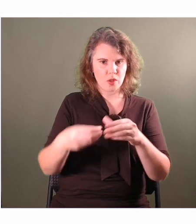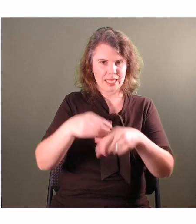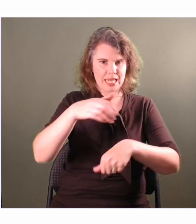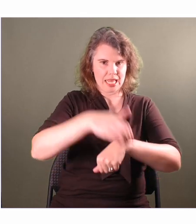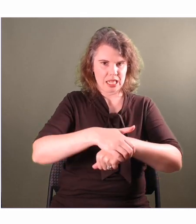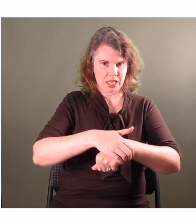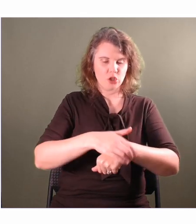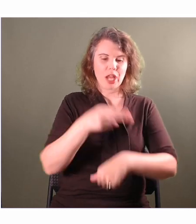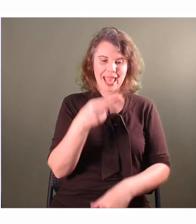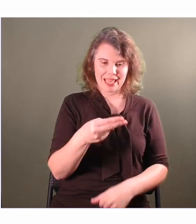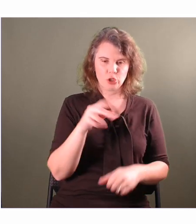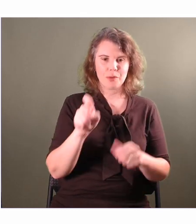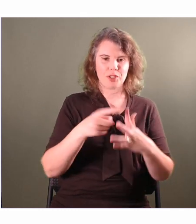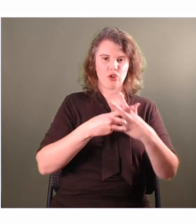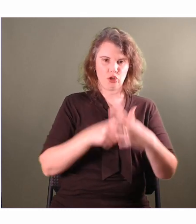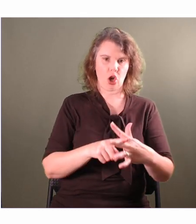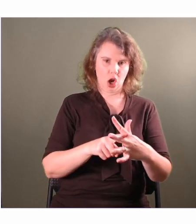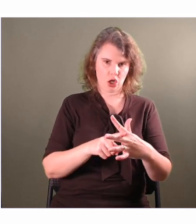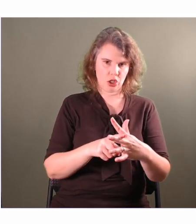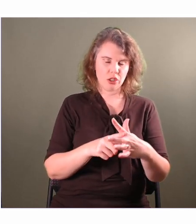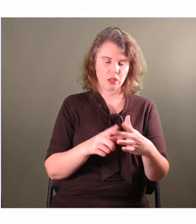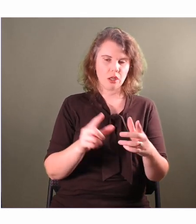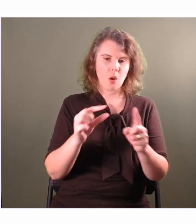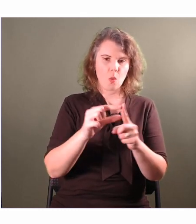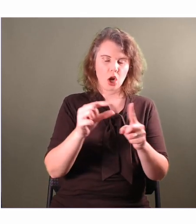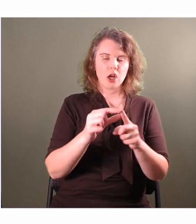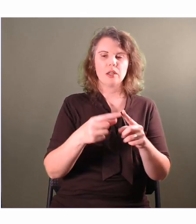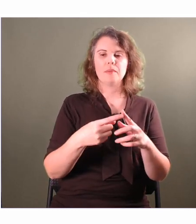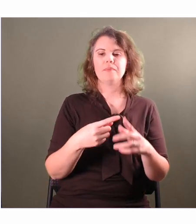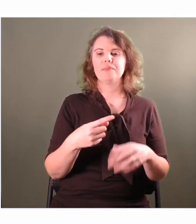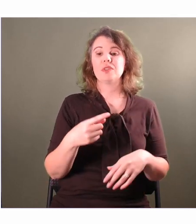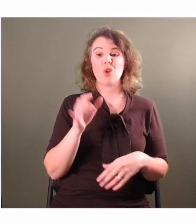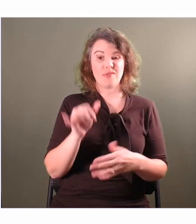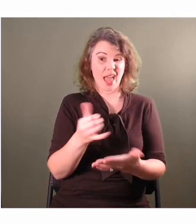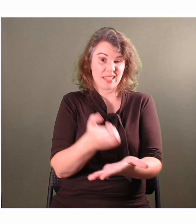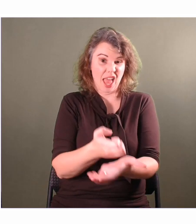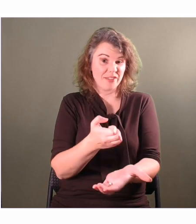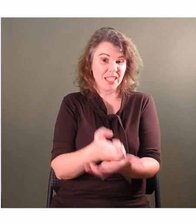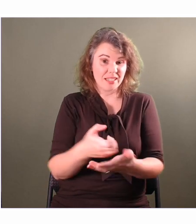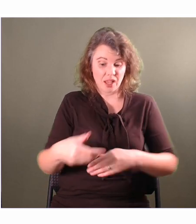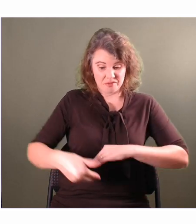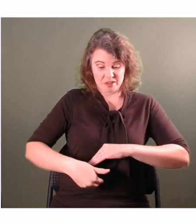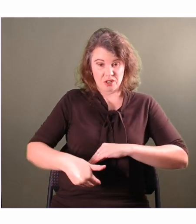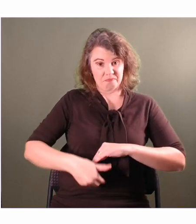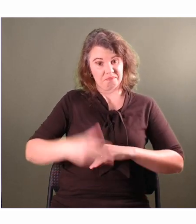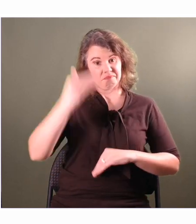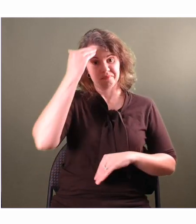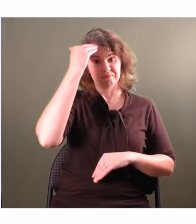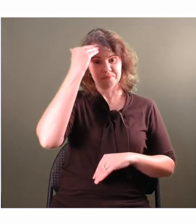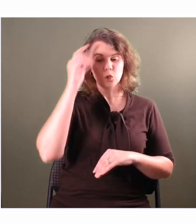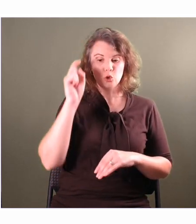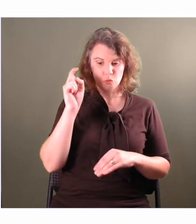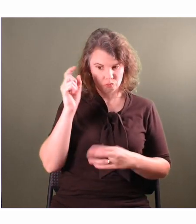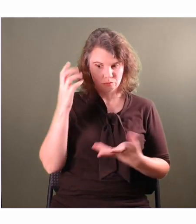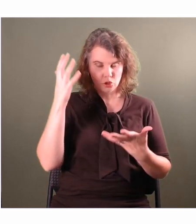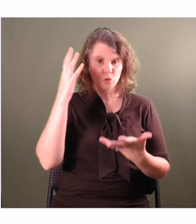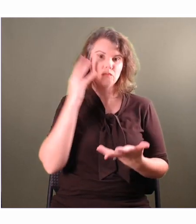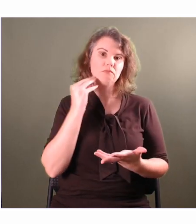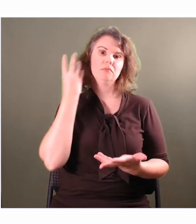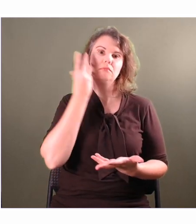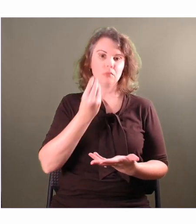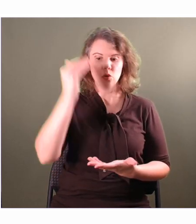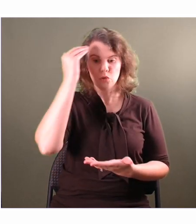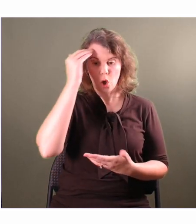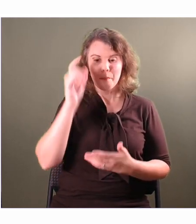in English that H has to be an onset. So that's evidence for knowledge of the rule that H has to be an